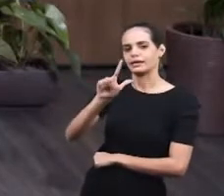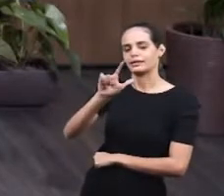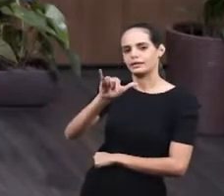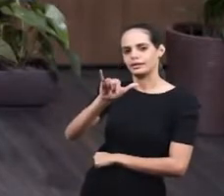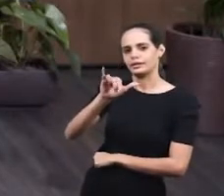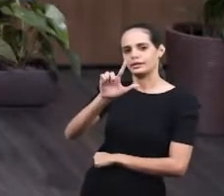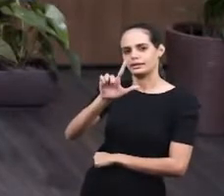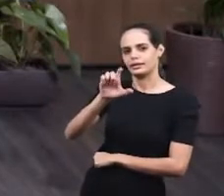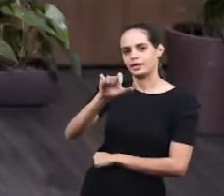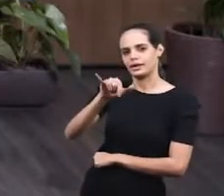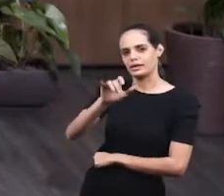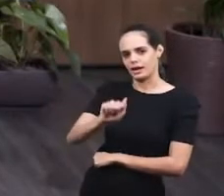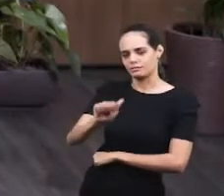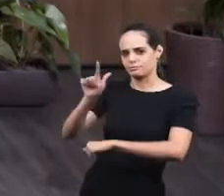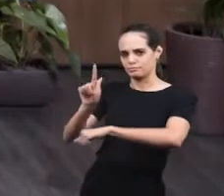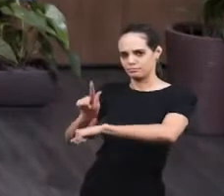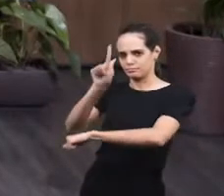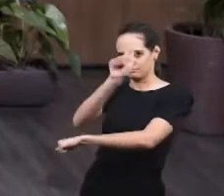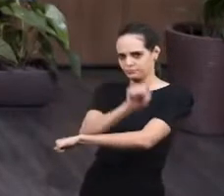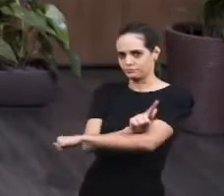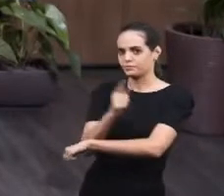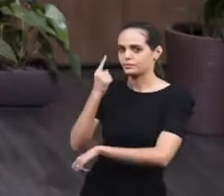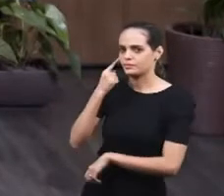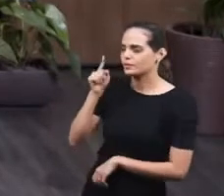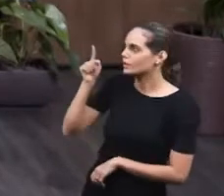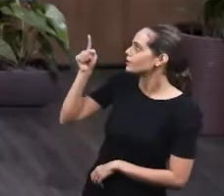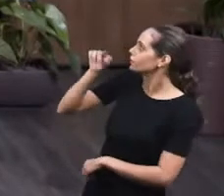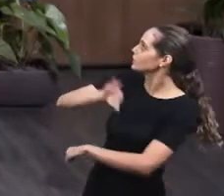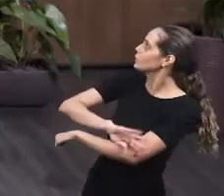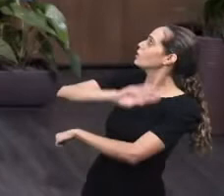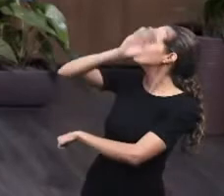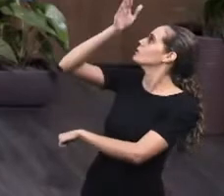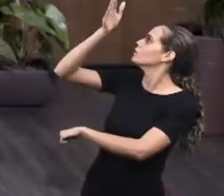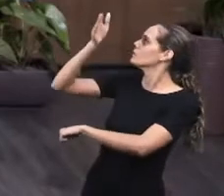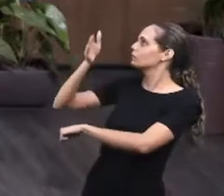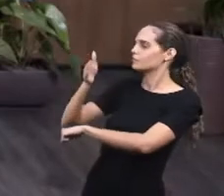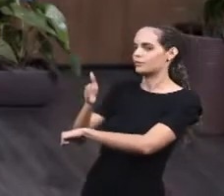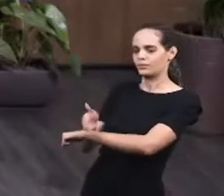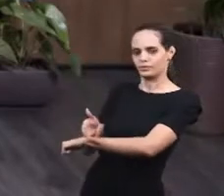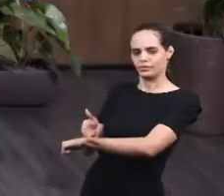And here, Pastor Sergio, we'll see Mount Tabor.